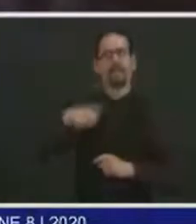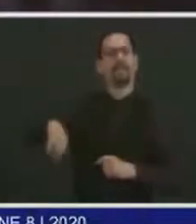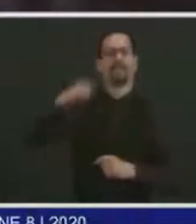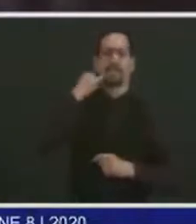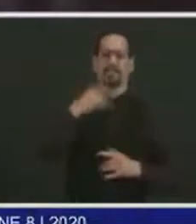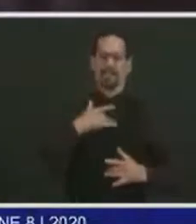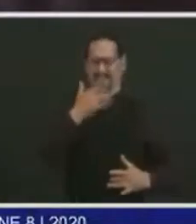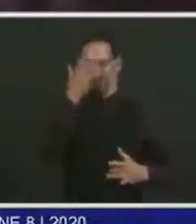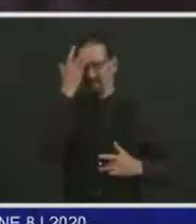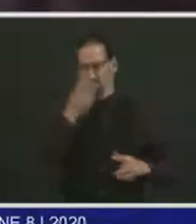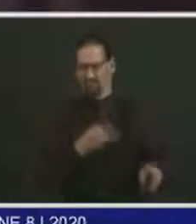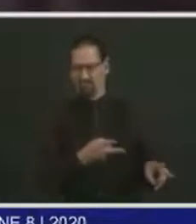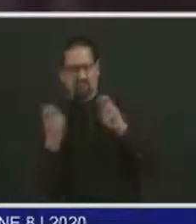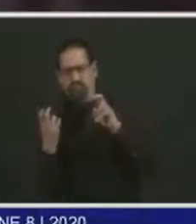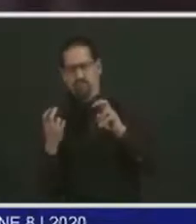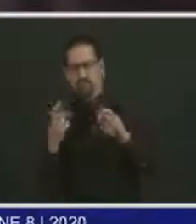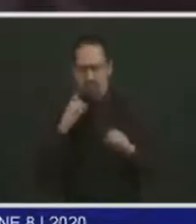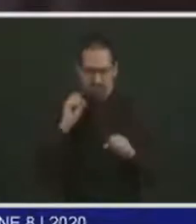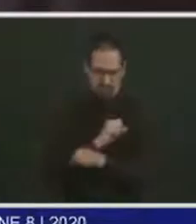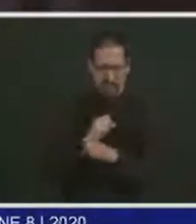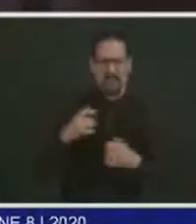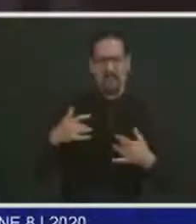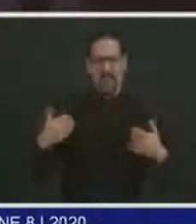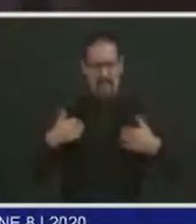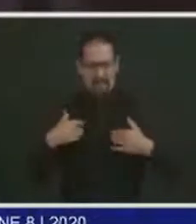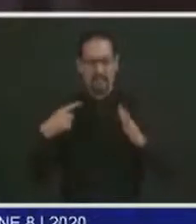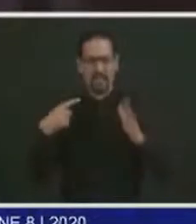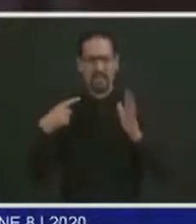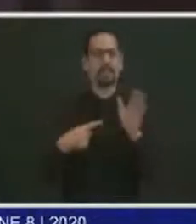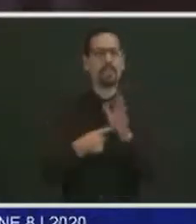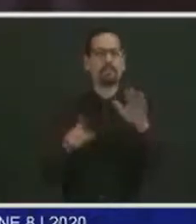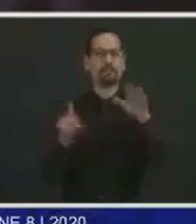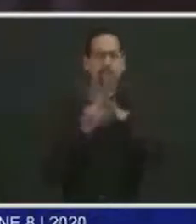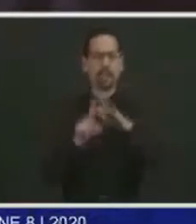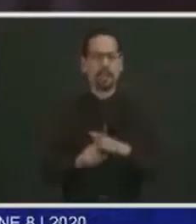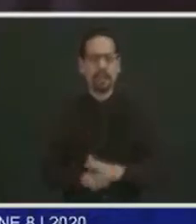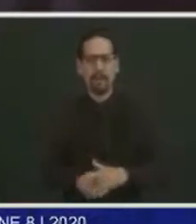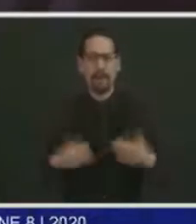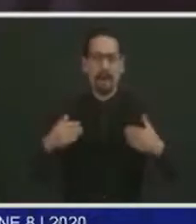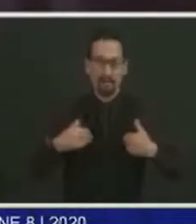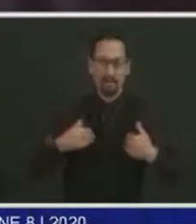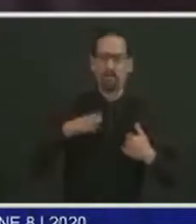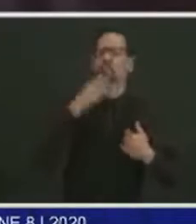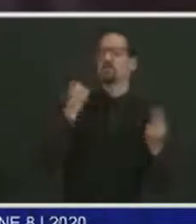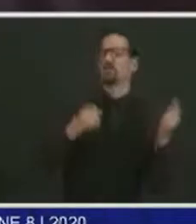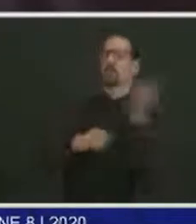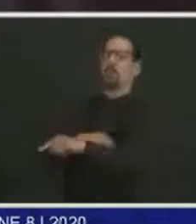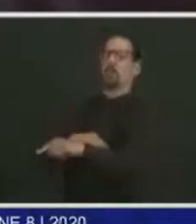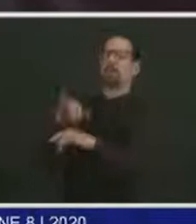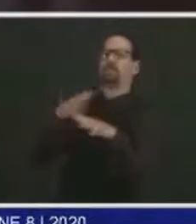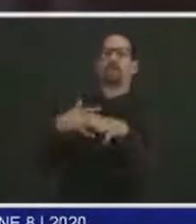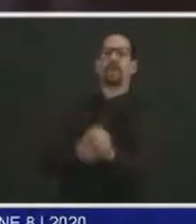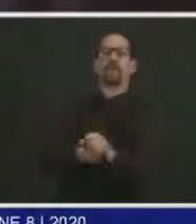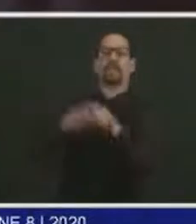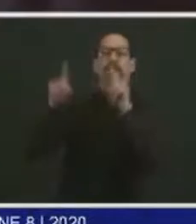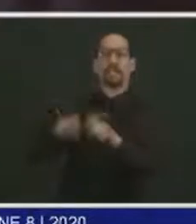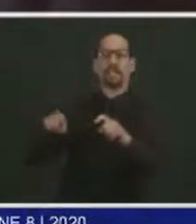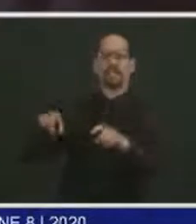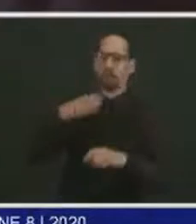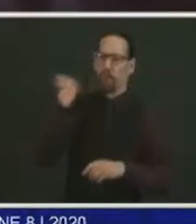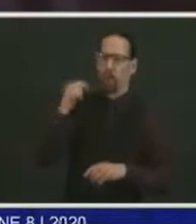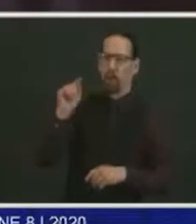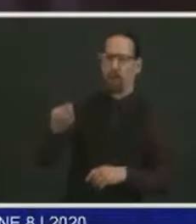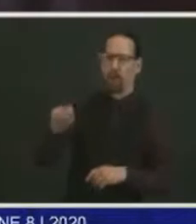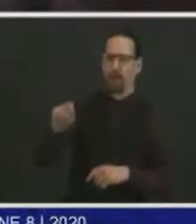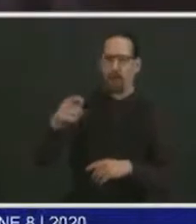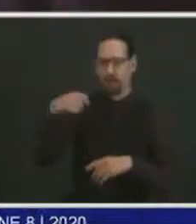trouble breathing, etc., we want to make it so that you could be tested quickly and have